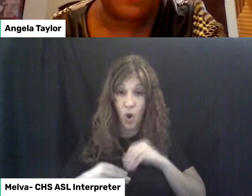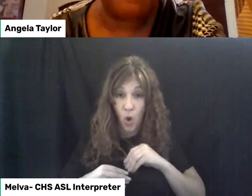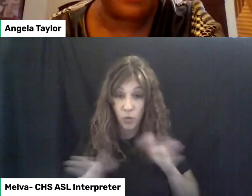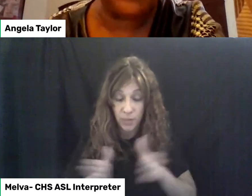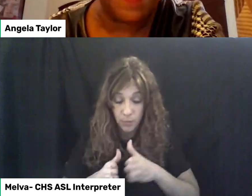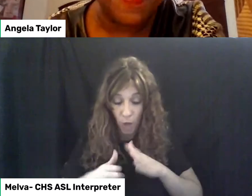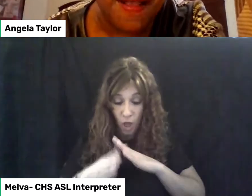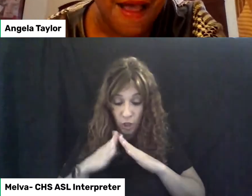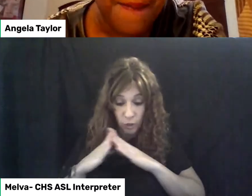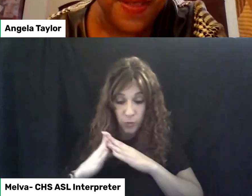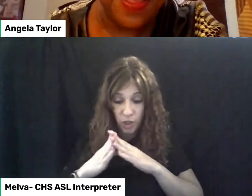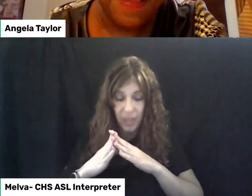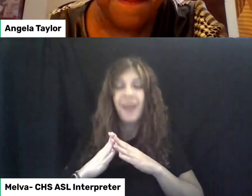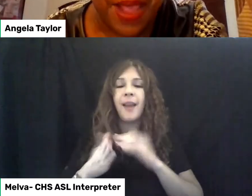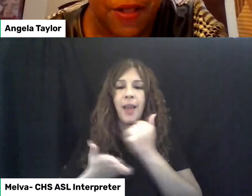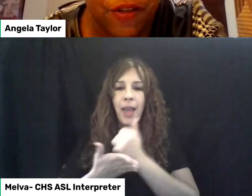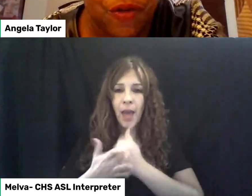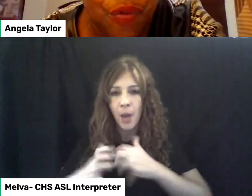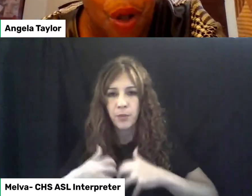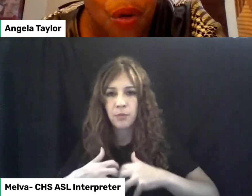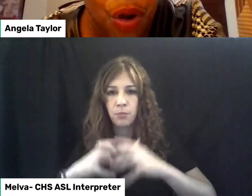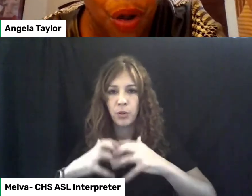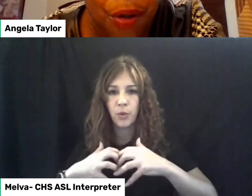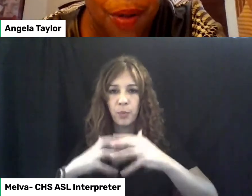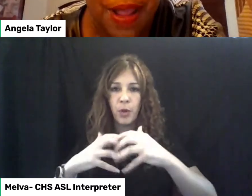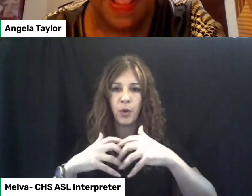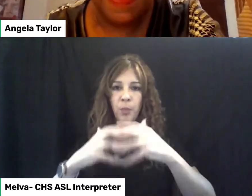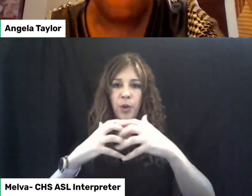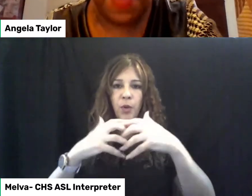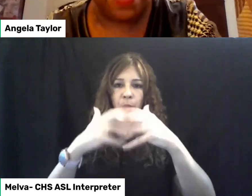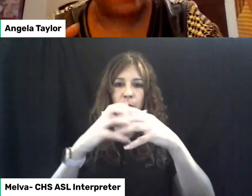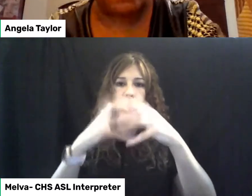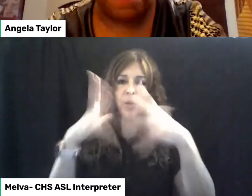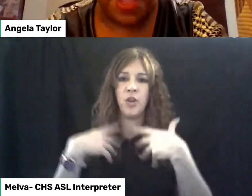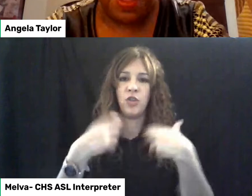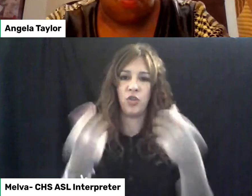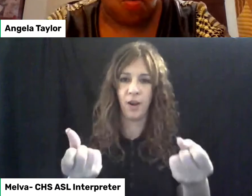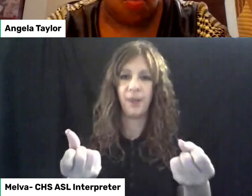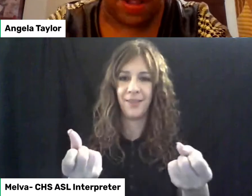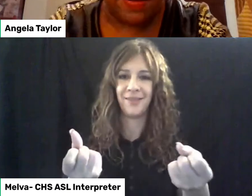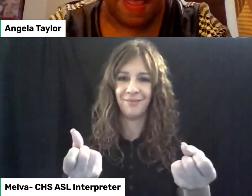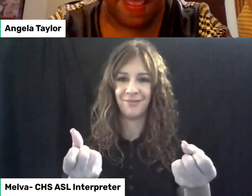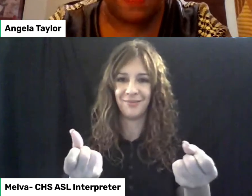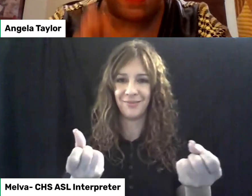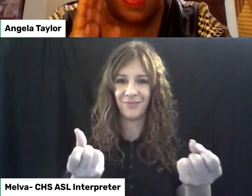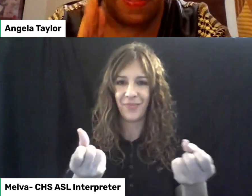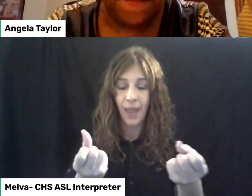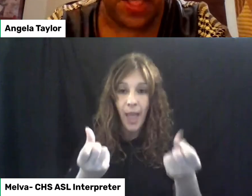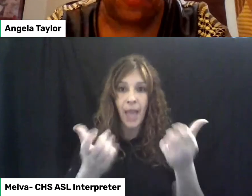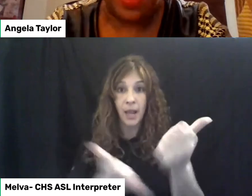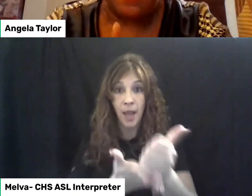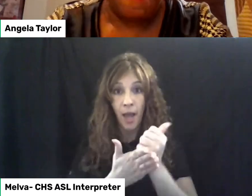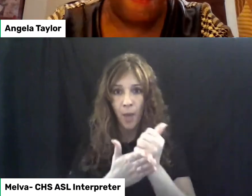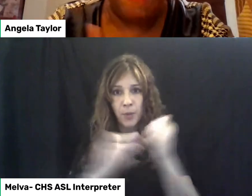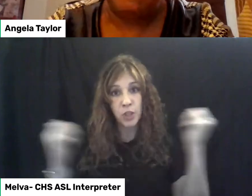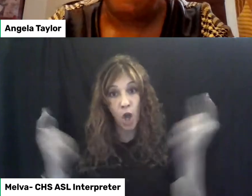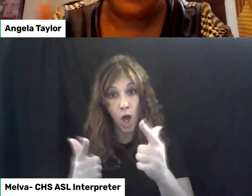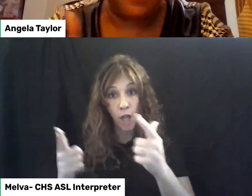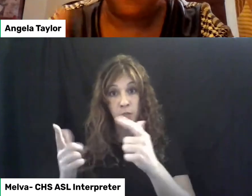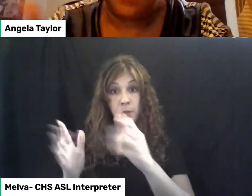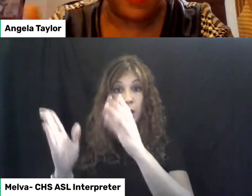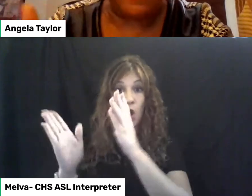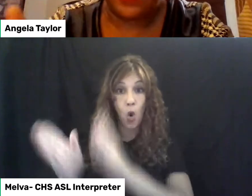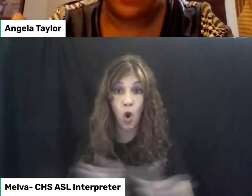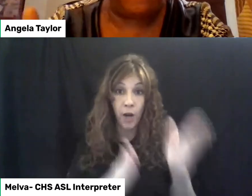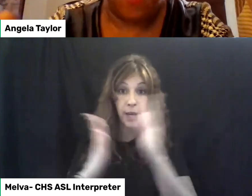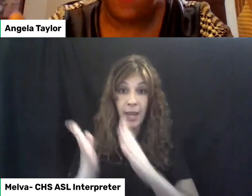It helps build us up, make us stronger, and make us to be organized and efficient. I know